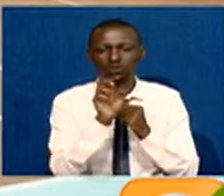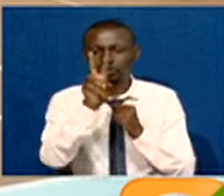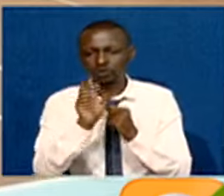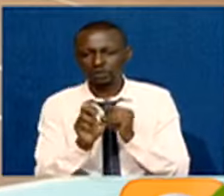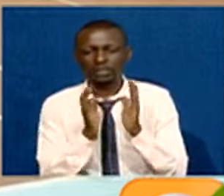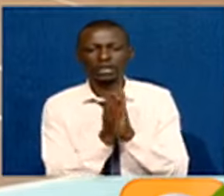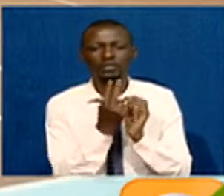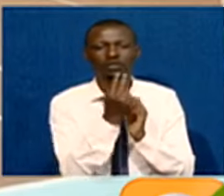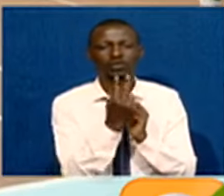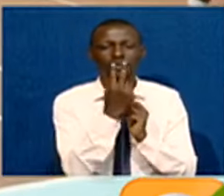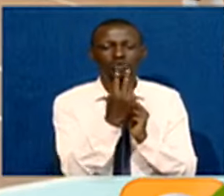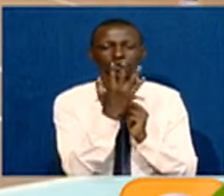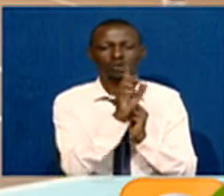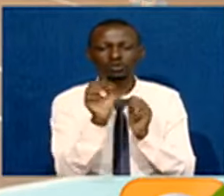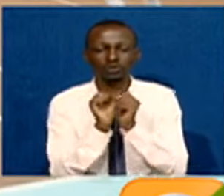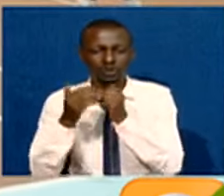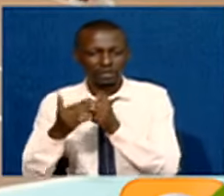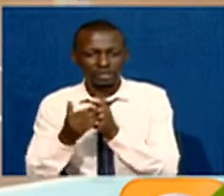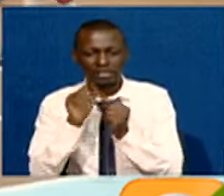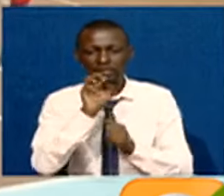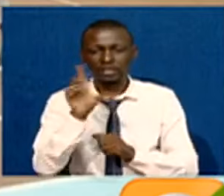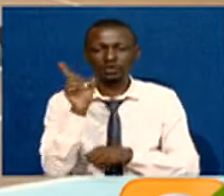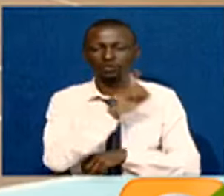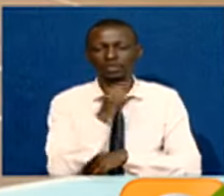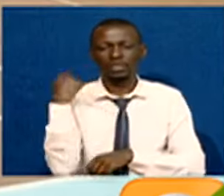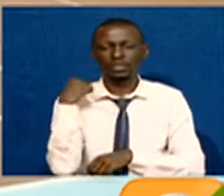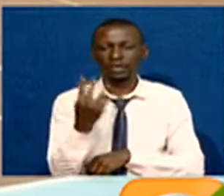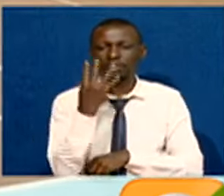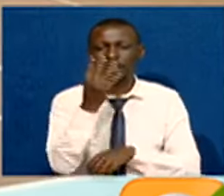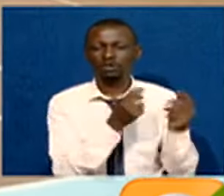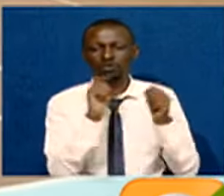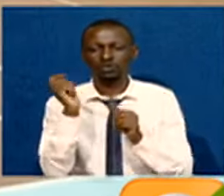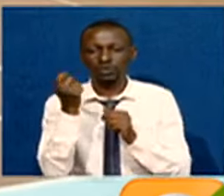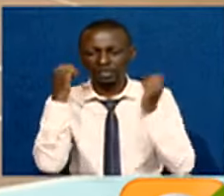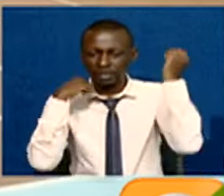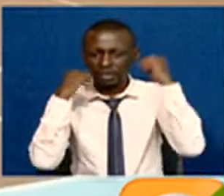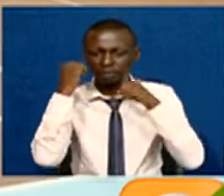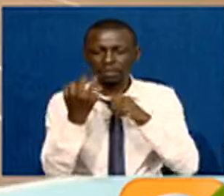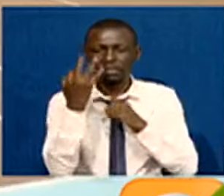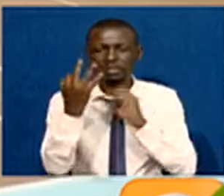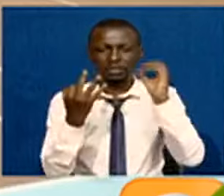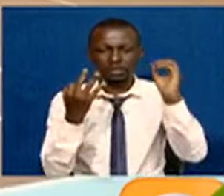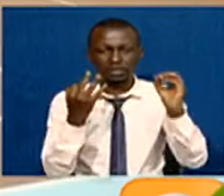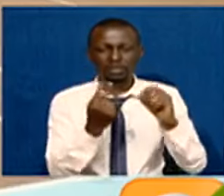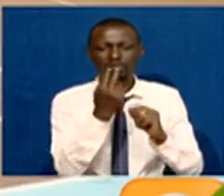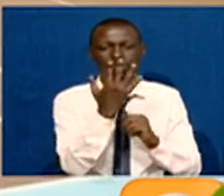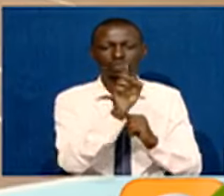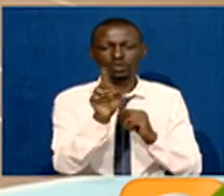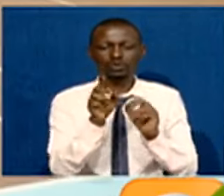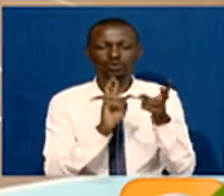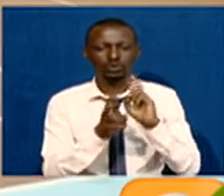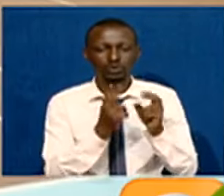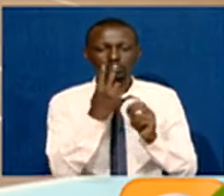25-19. Trailblazers finished fourth in the standings after overcoming Kenya Army 3-0 in sets of